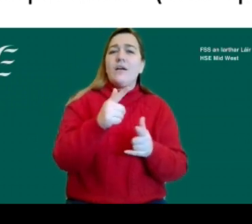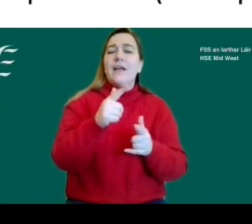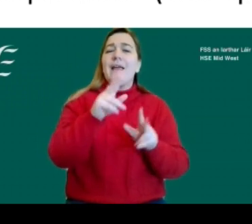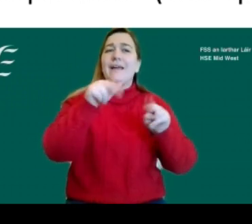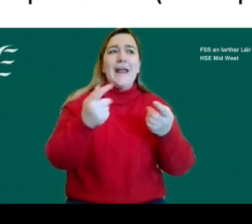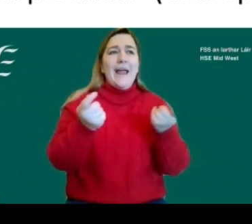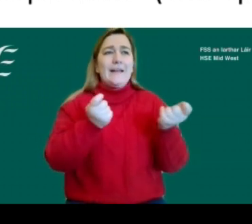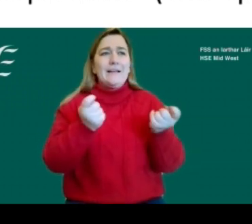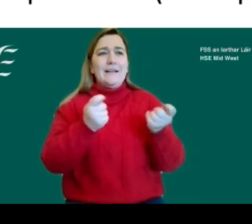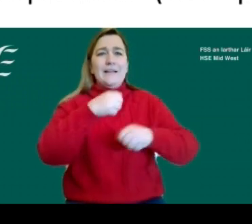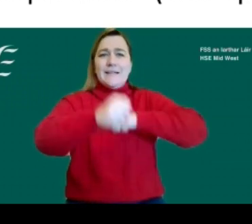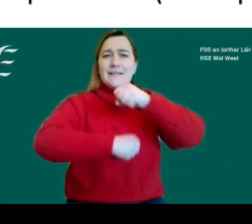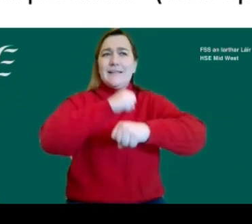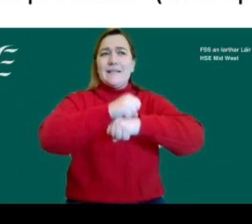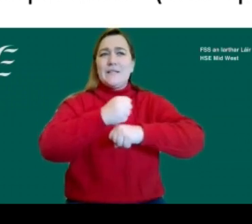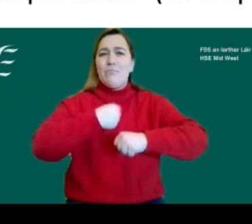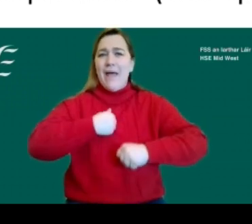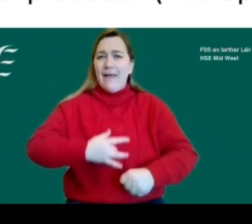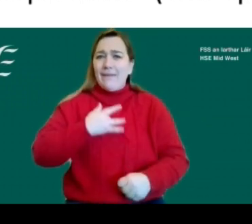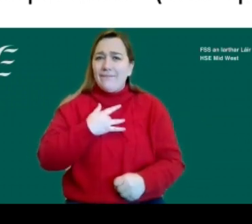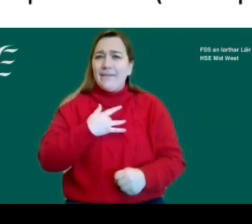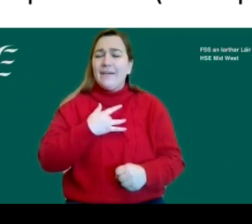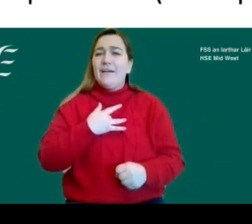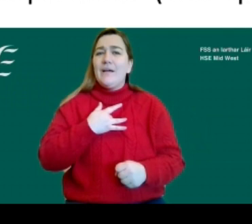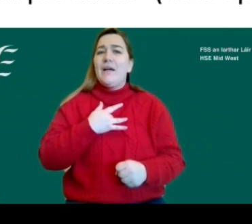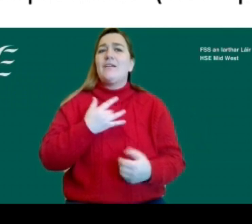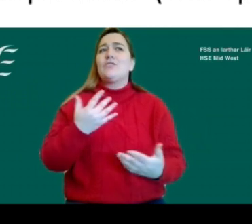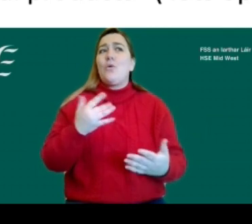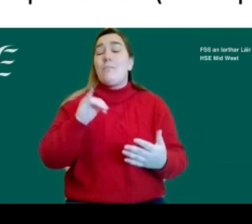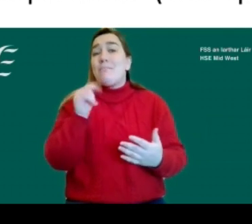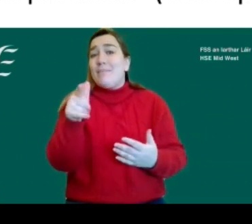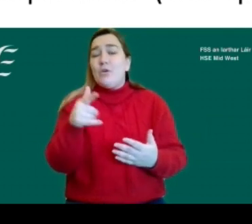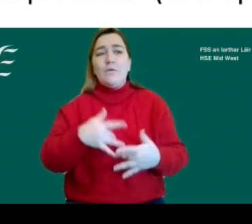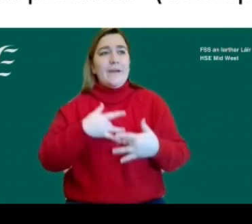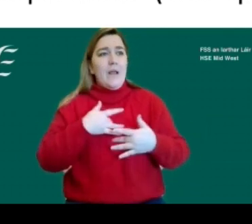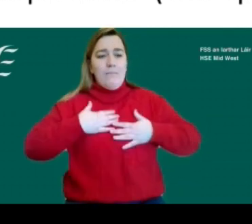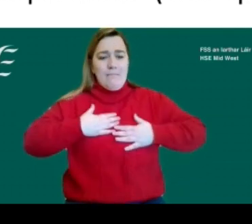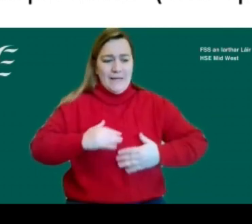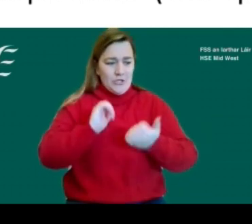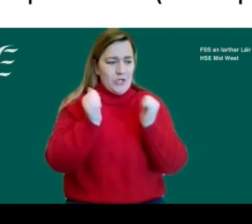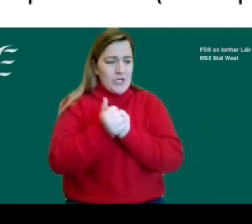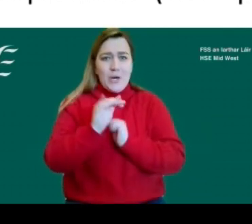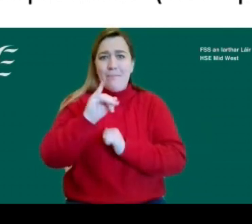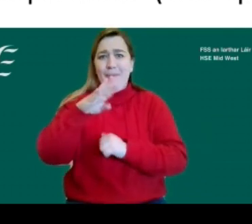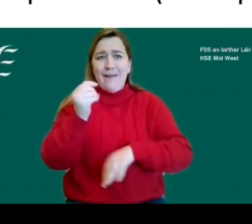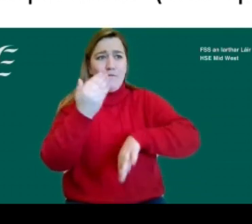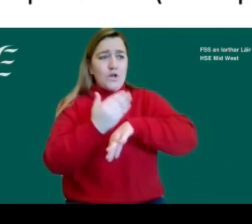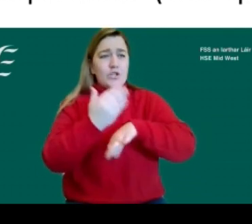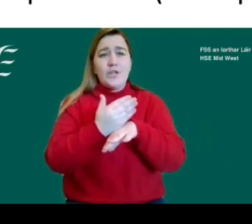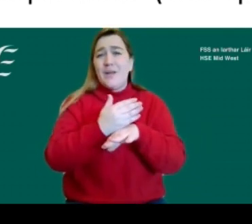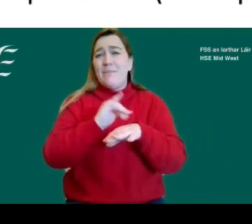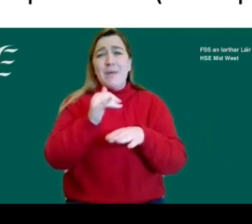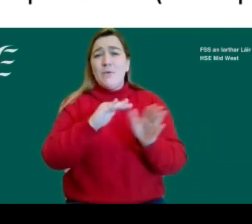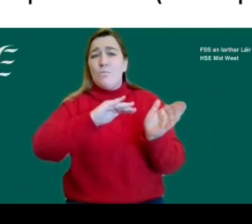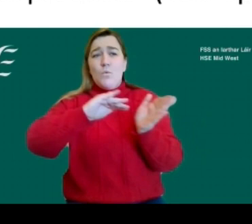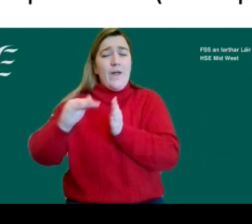the Seasons of My Life? It really sets it in stone that perhaps your body is changing and that your biological function is changing and you're moving away from